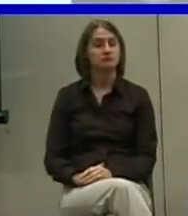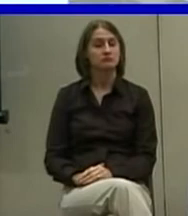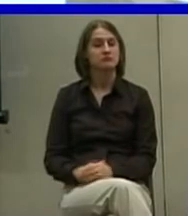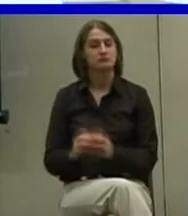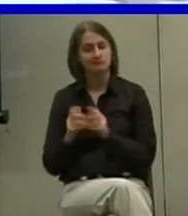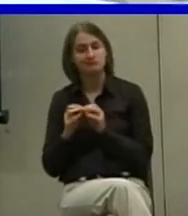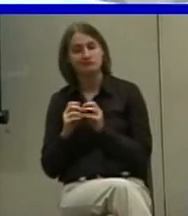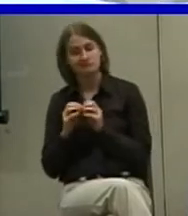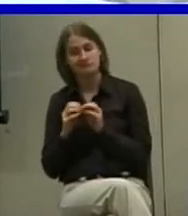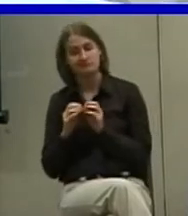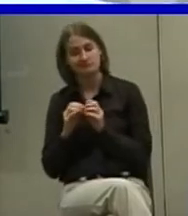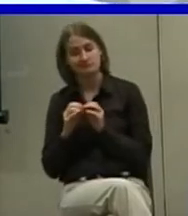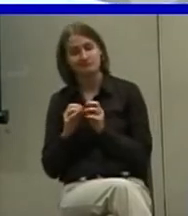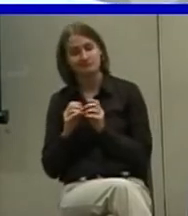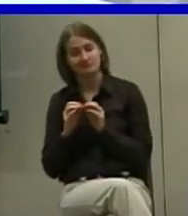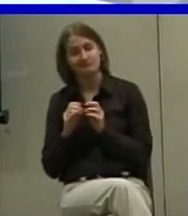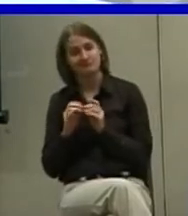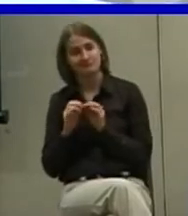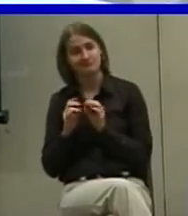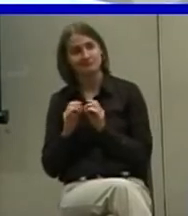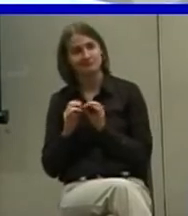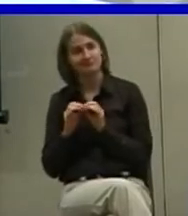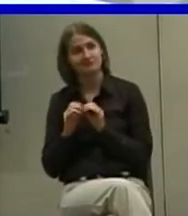So we were up there, it sounded